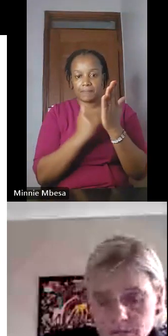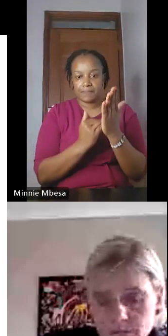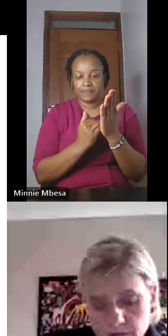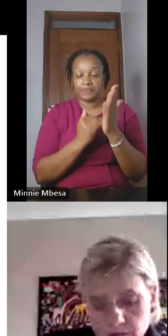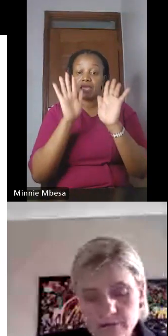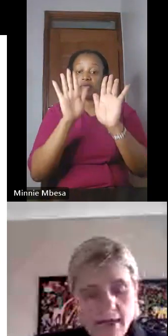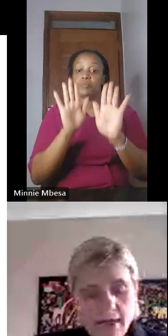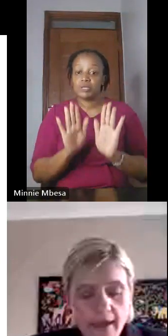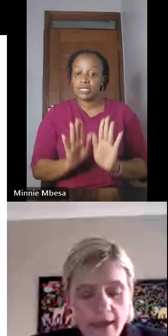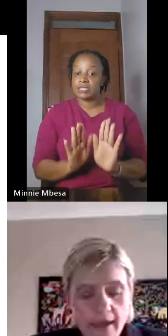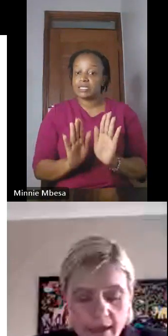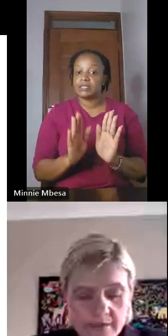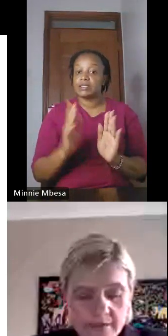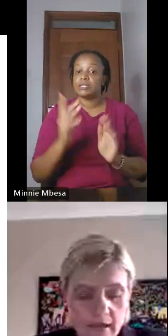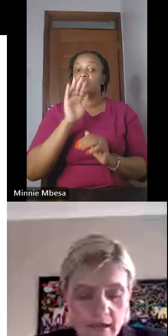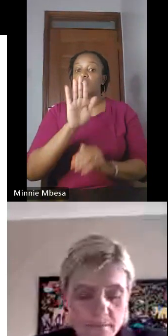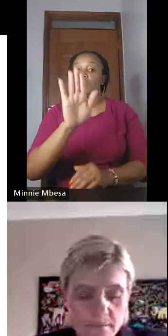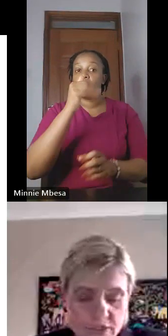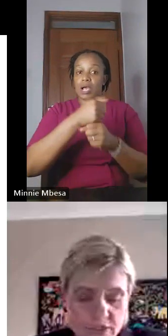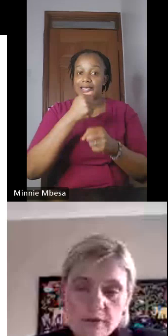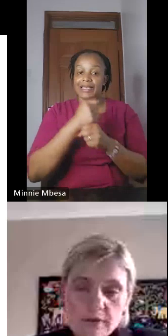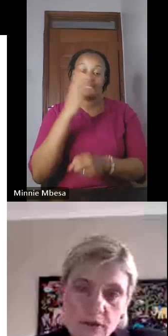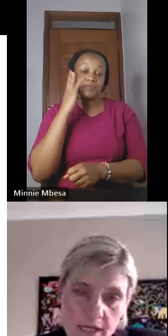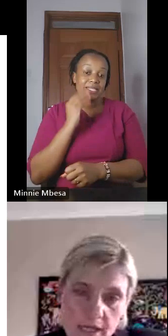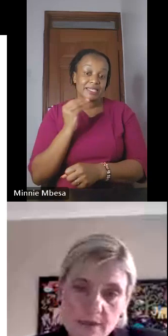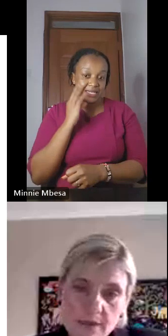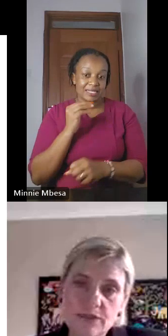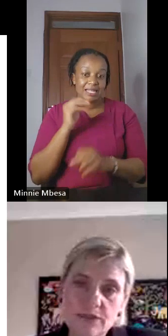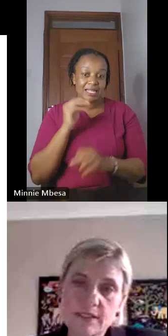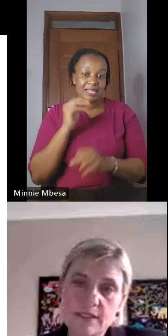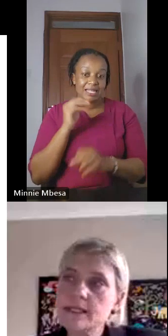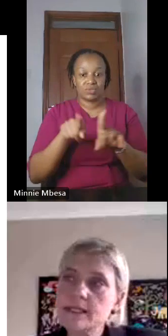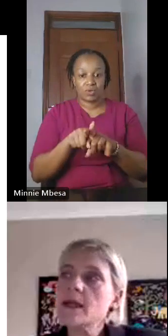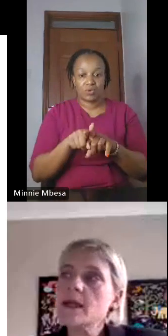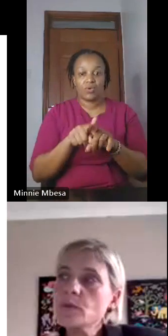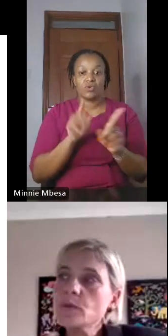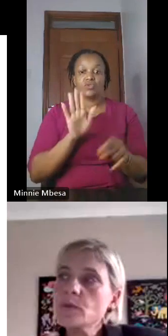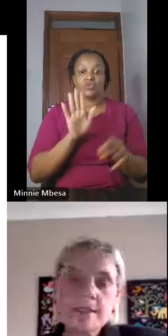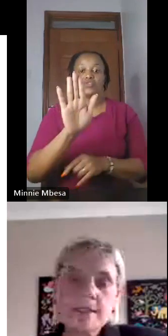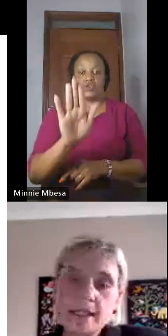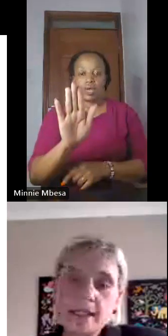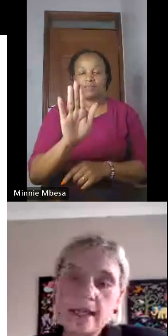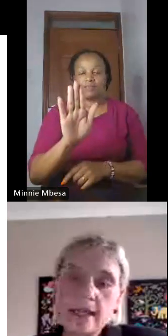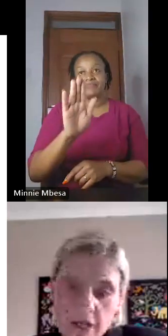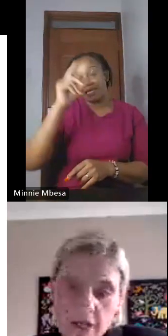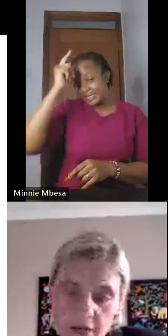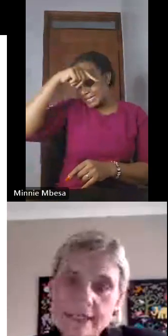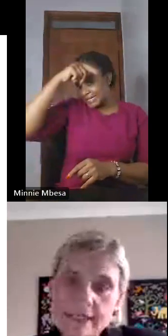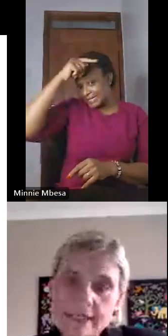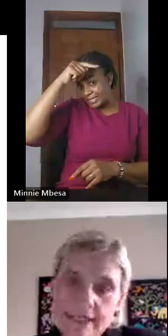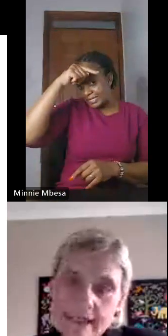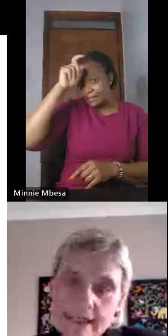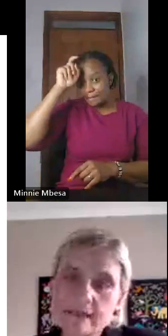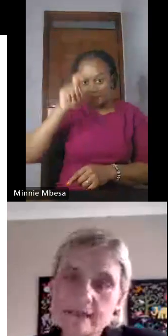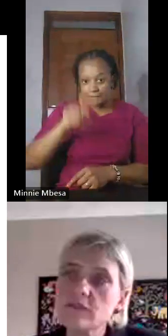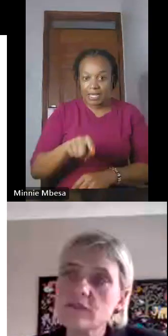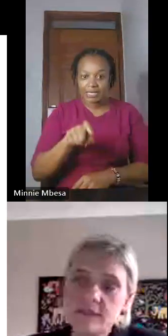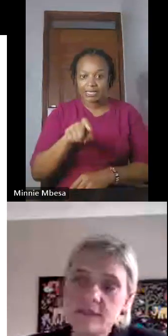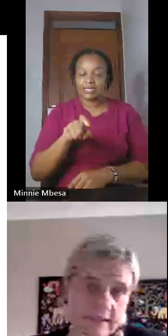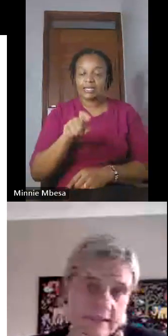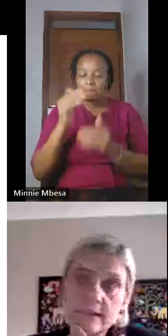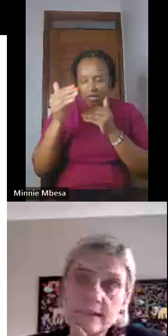your work experience and generally your undergraduate degrees would need to be closely